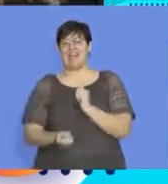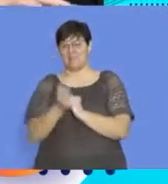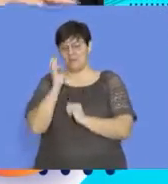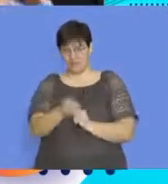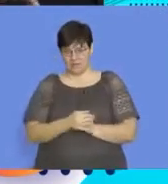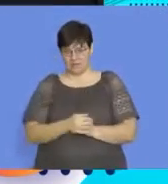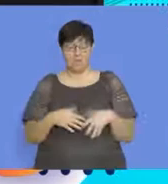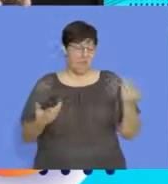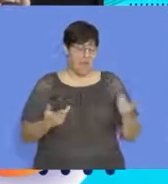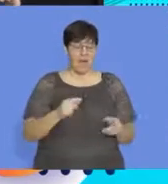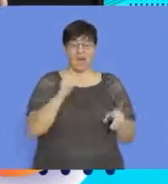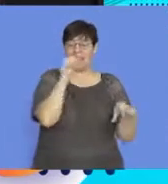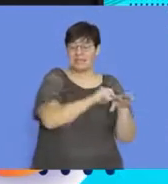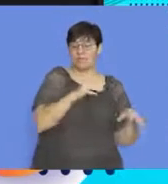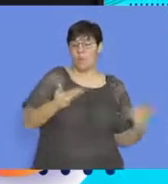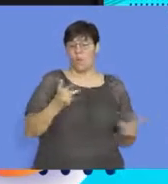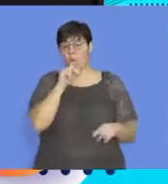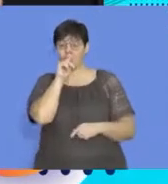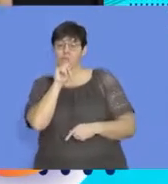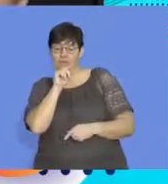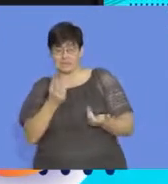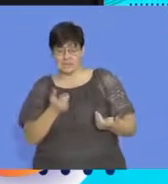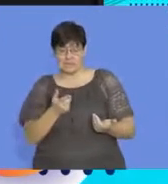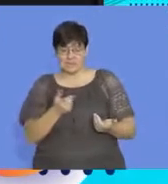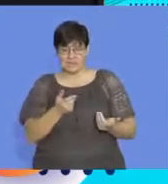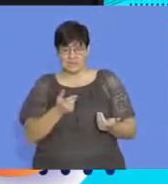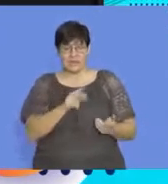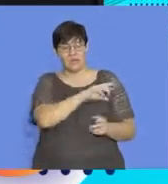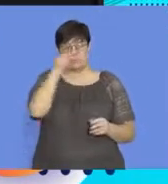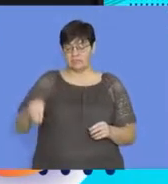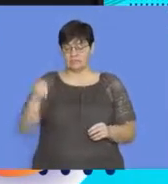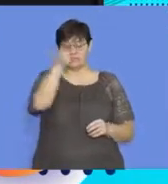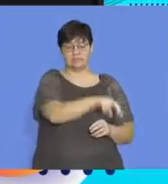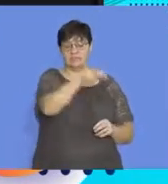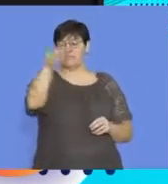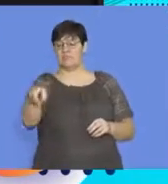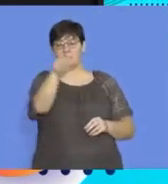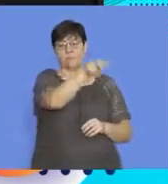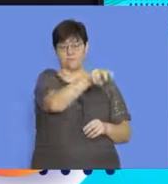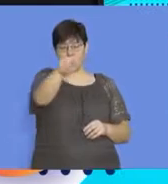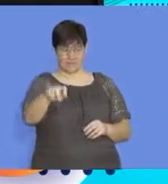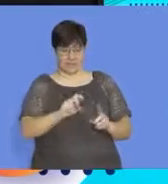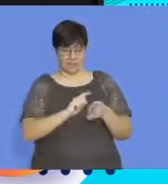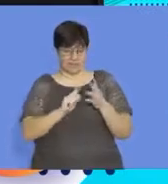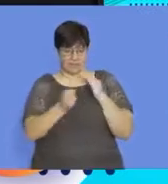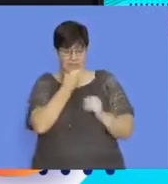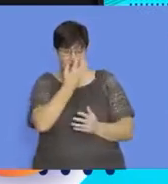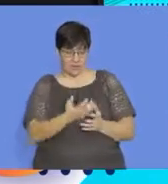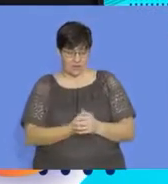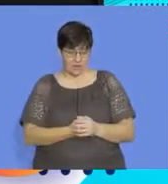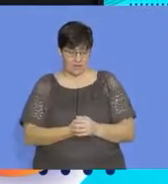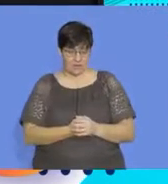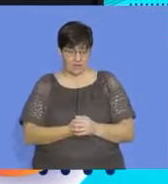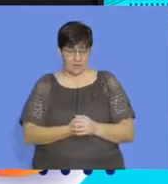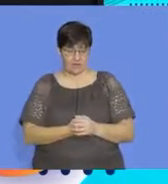or the insect, whatever the pollinator is going to keep on visiting. Now that brings into, all right,